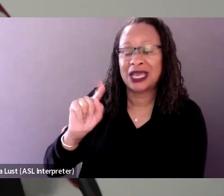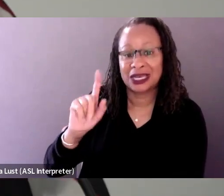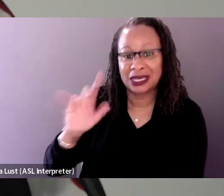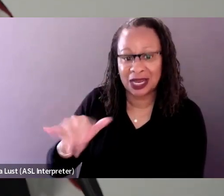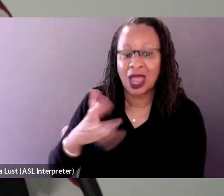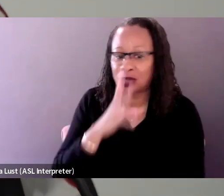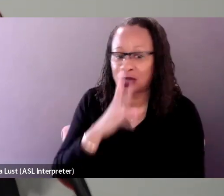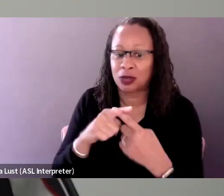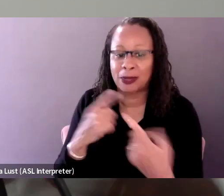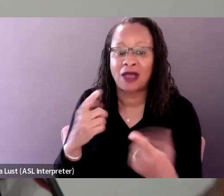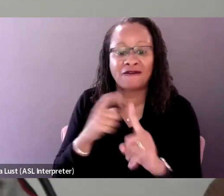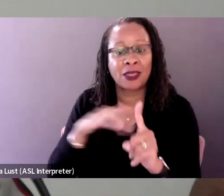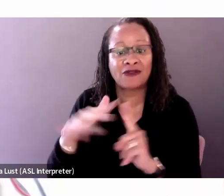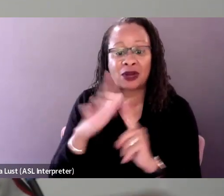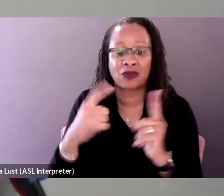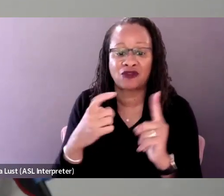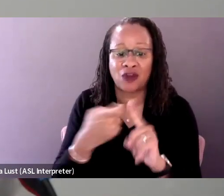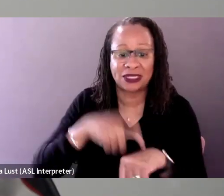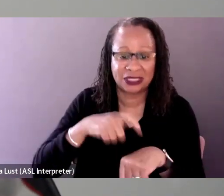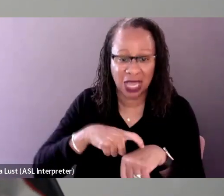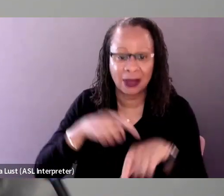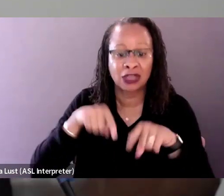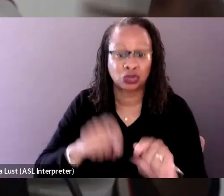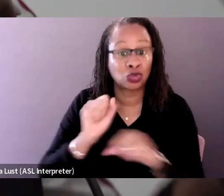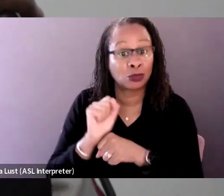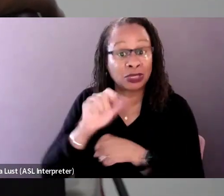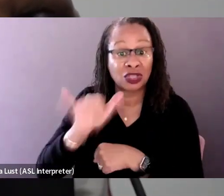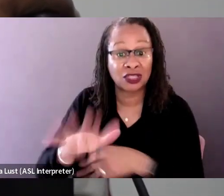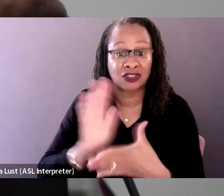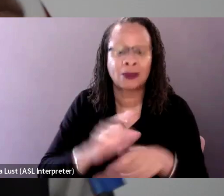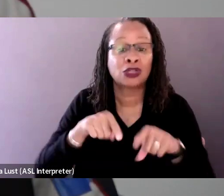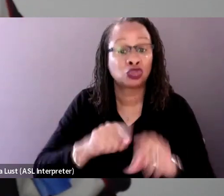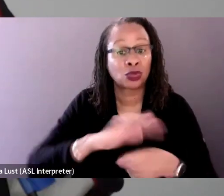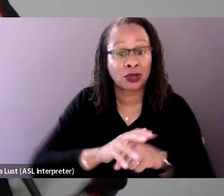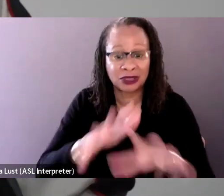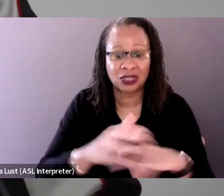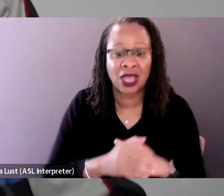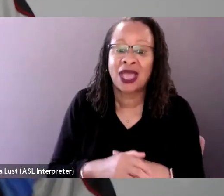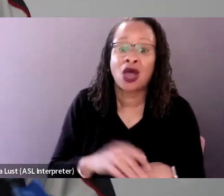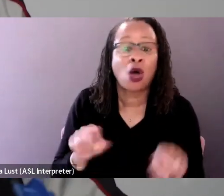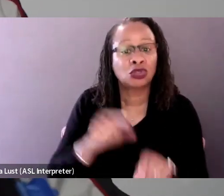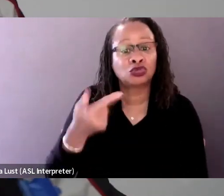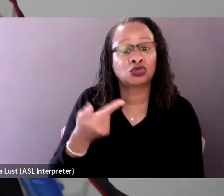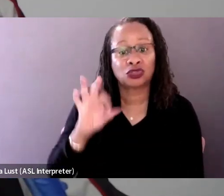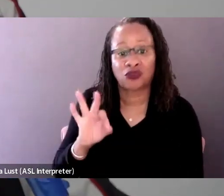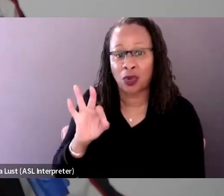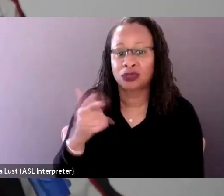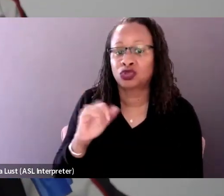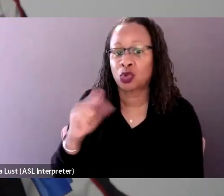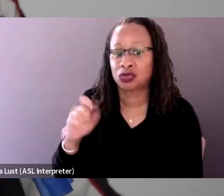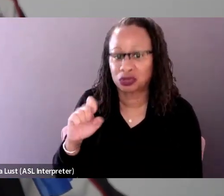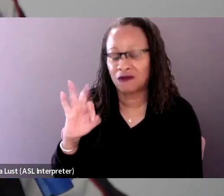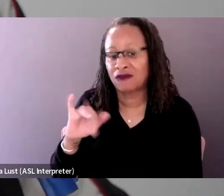this film, and it was during the pandemic and also George Floyd. And we know that it's not lost on us that the film